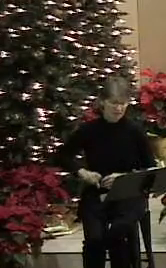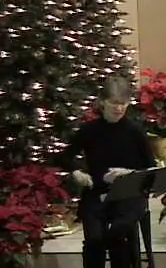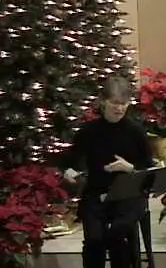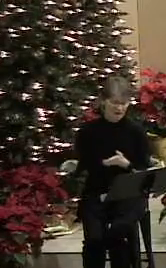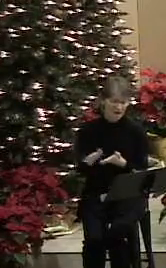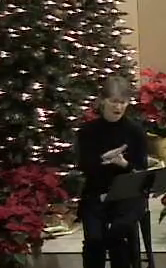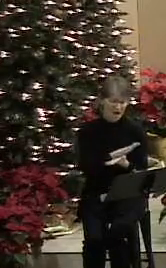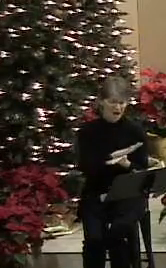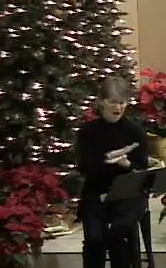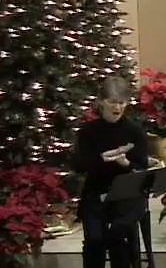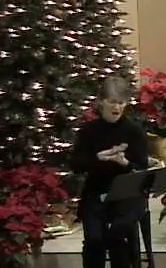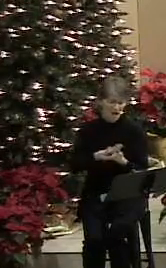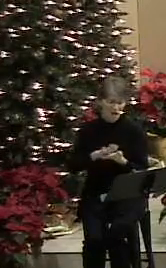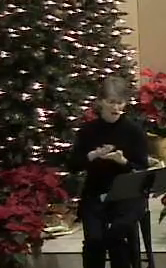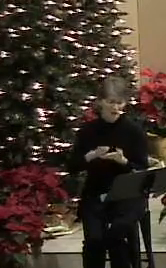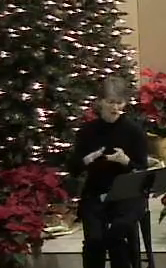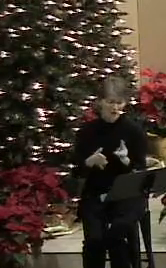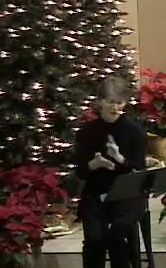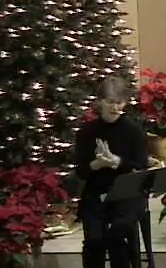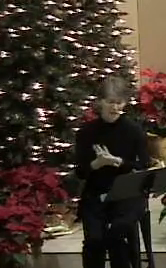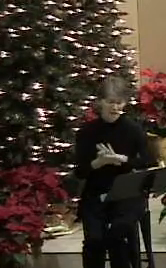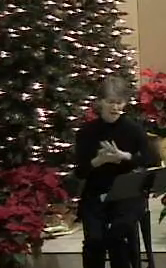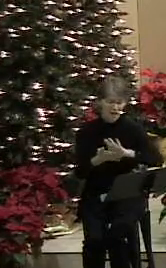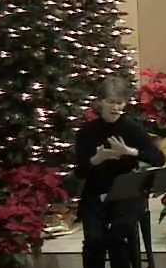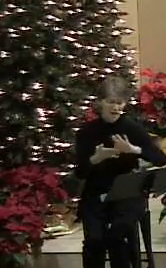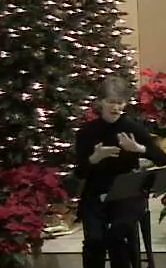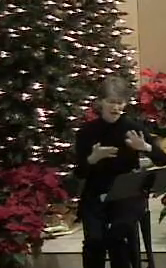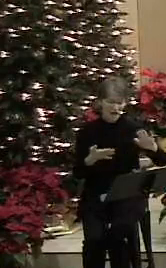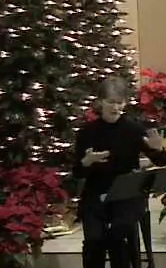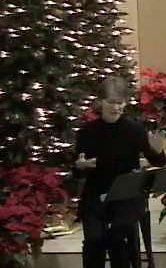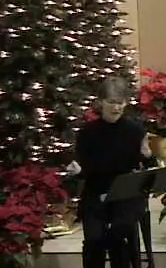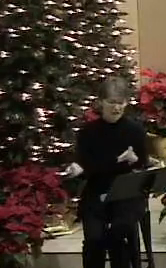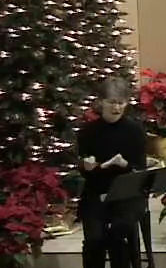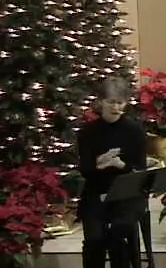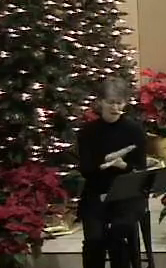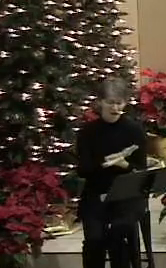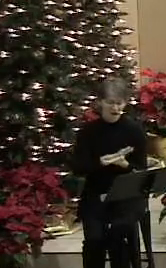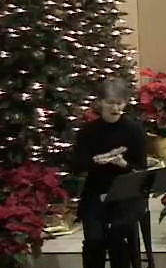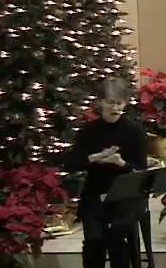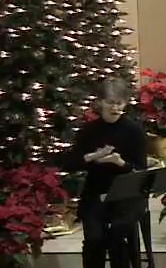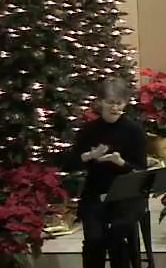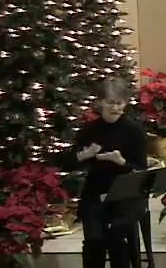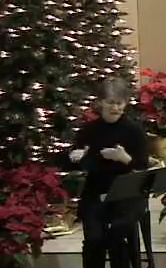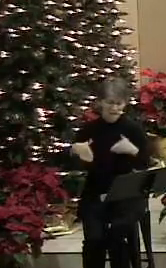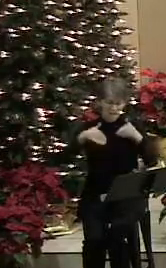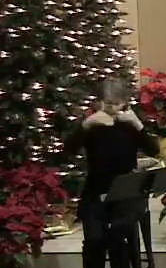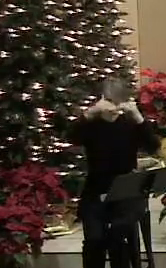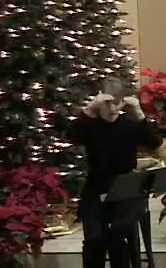Oh,